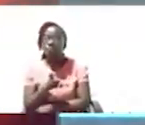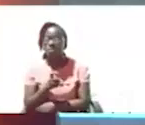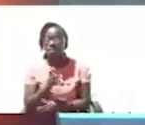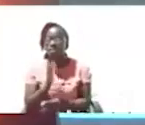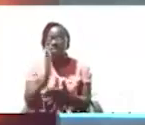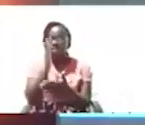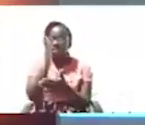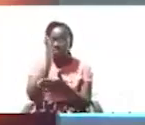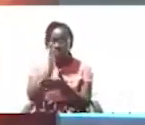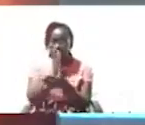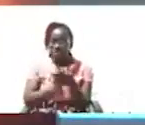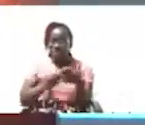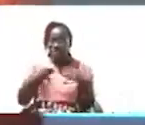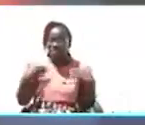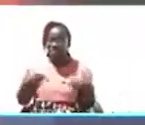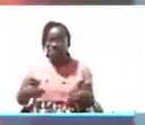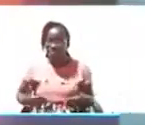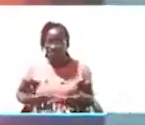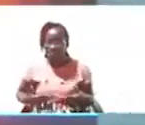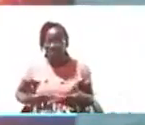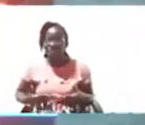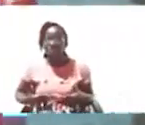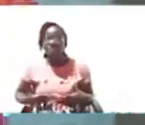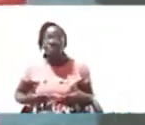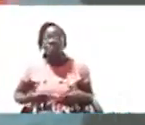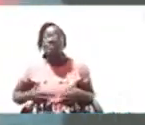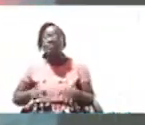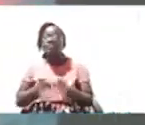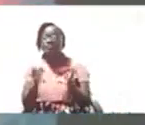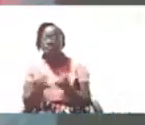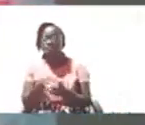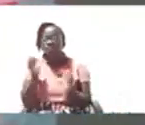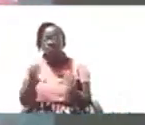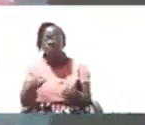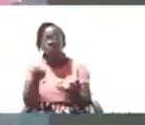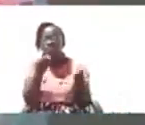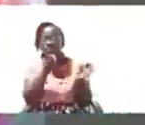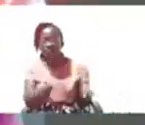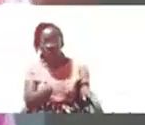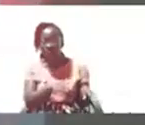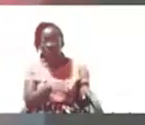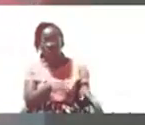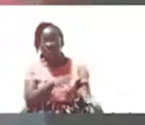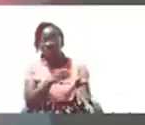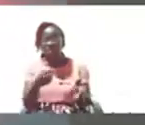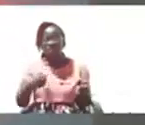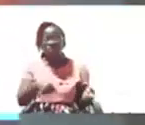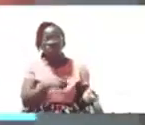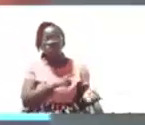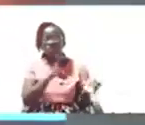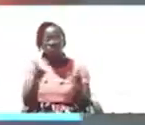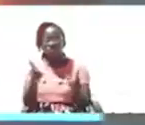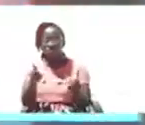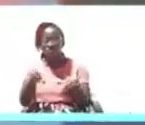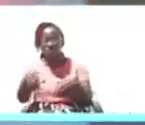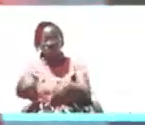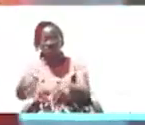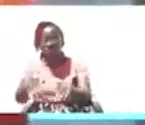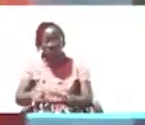Somebody's noble can die. And then we bury the person. And